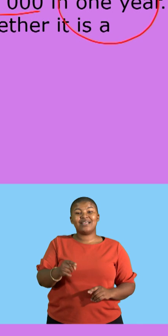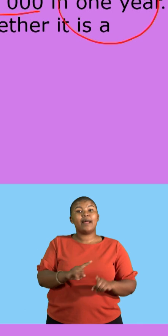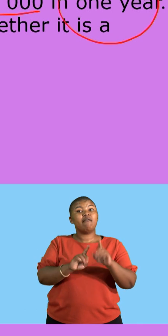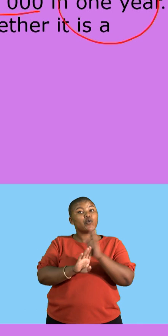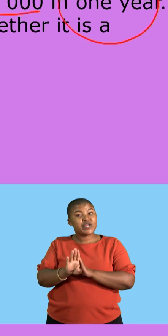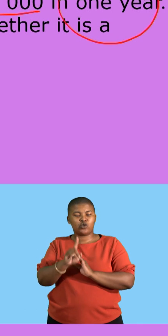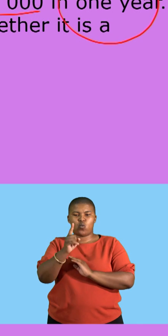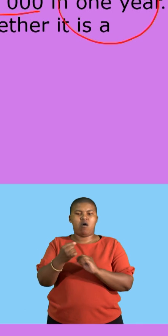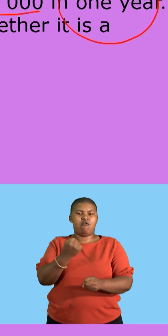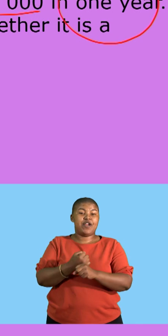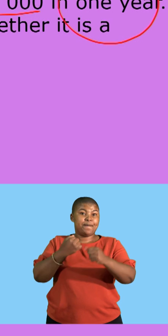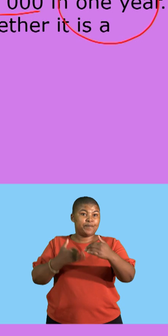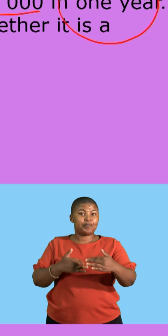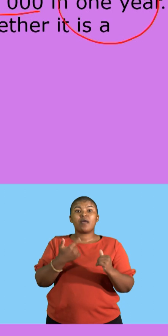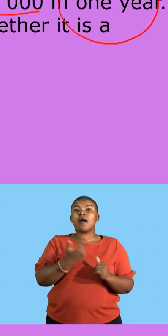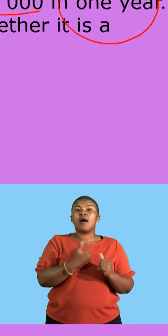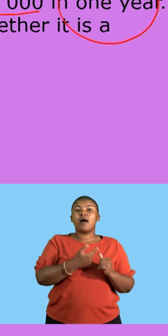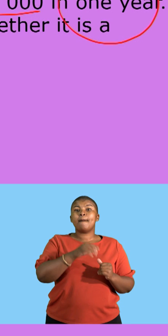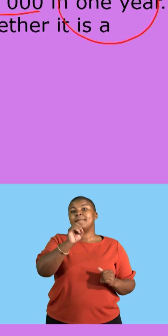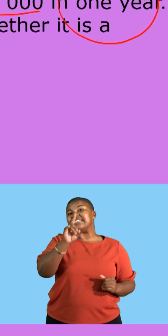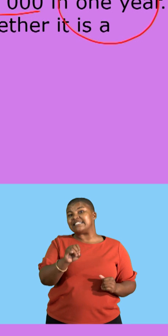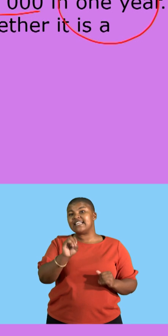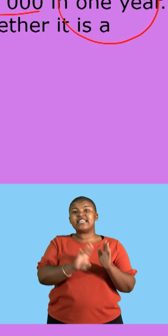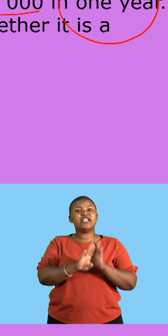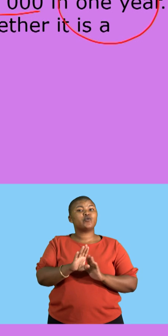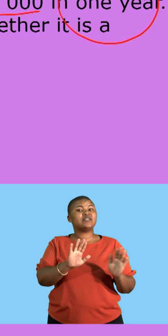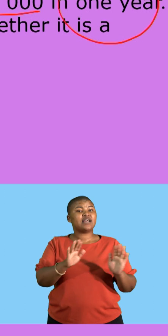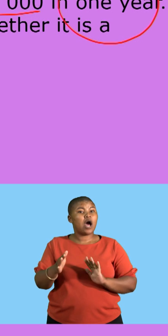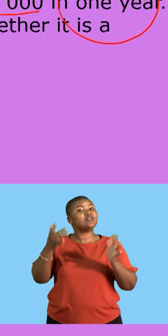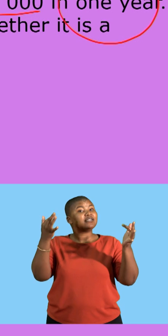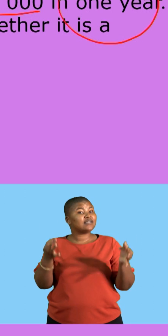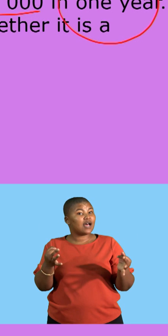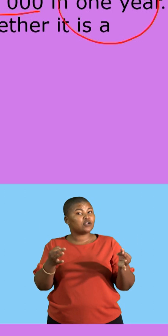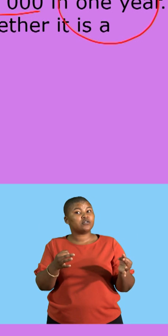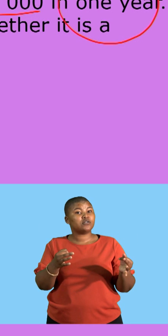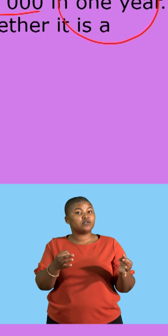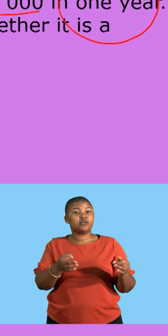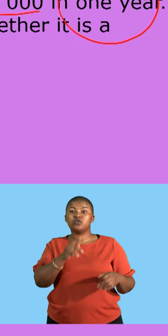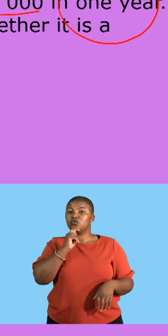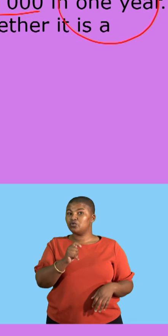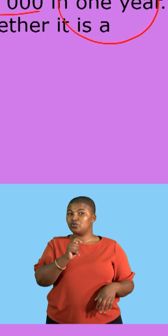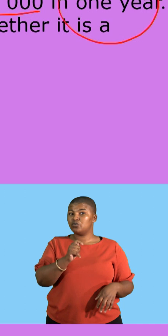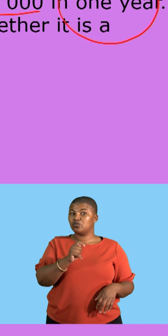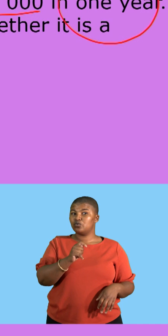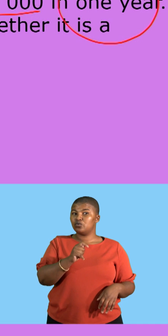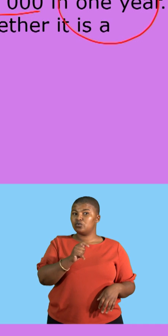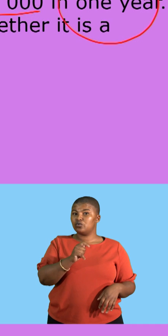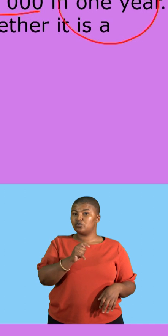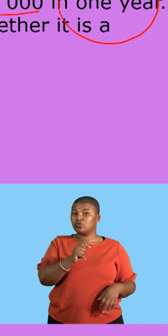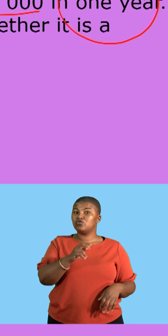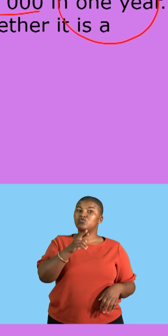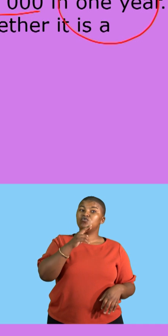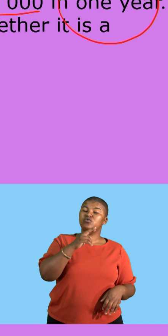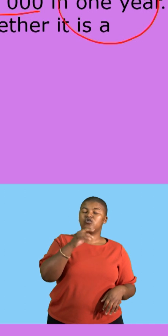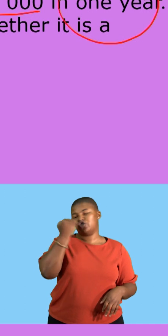it increased in 1 year. Calculate the percentage increase and decide whether it is